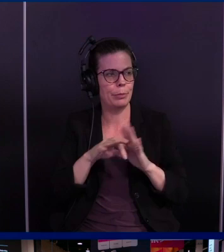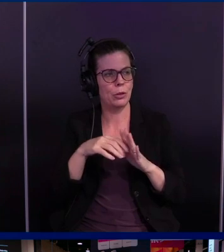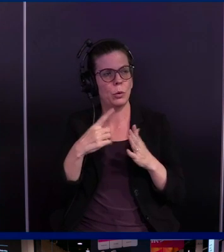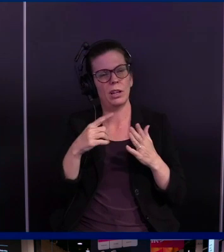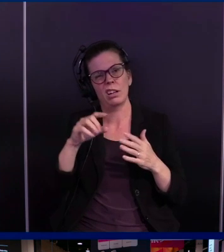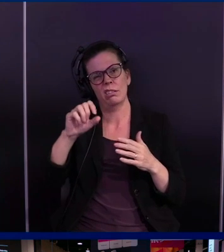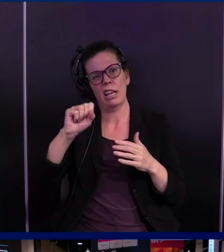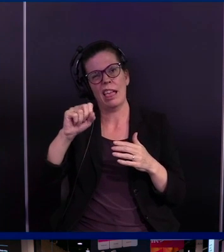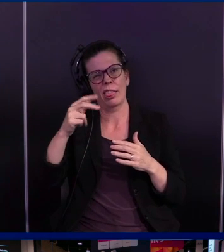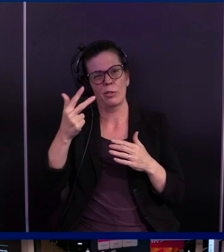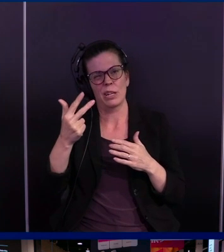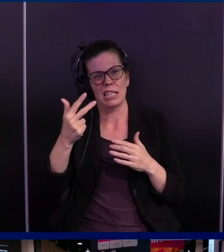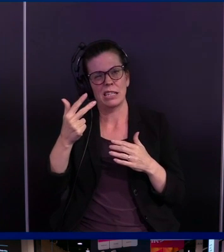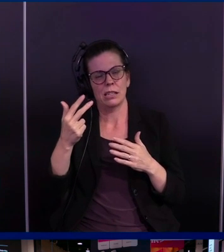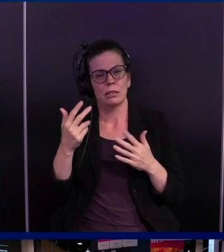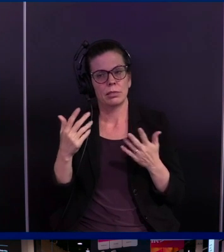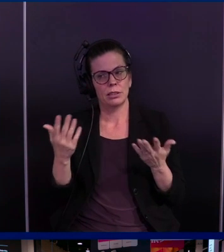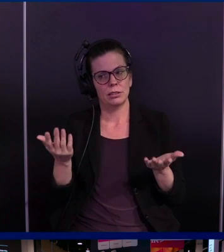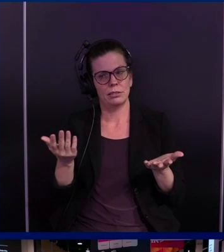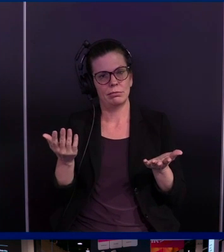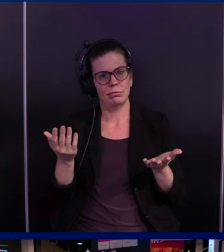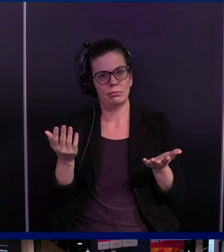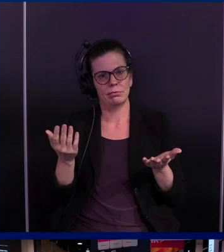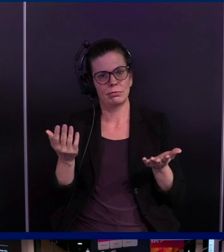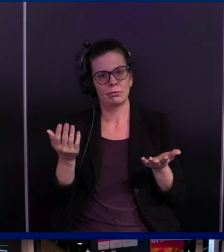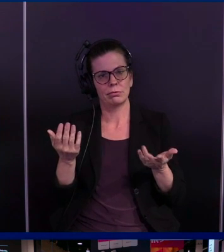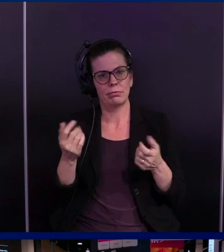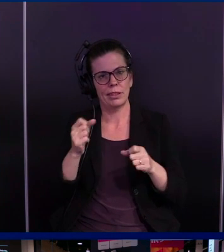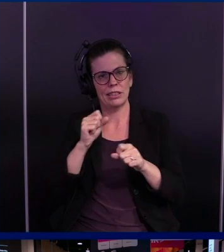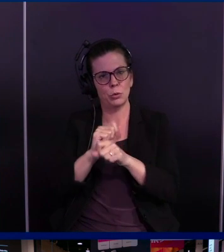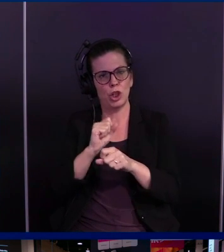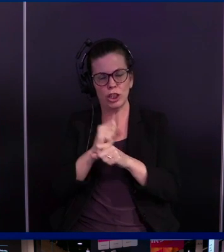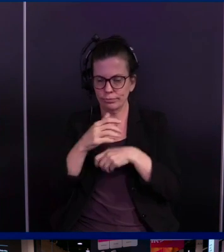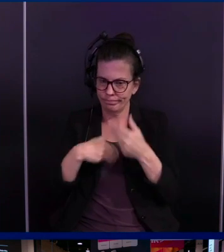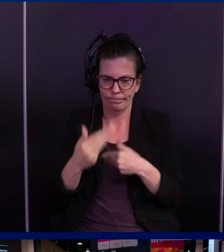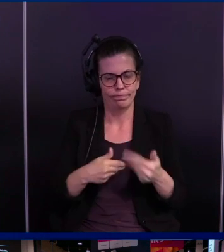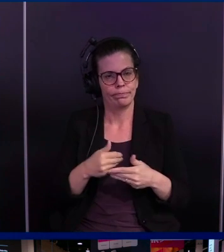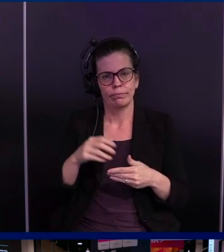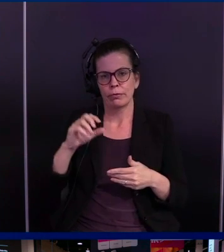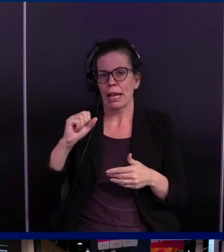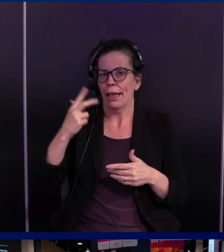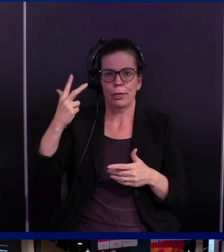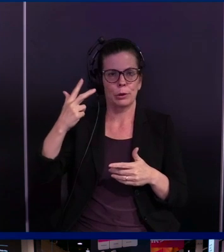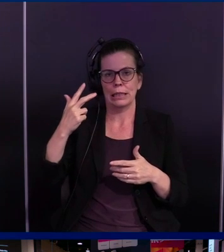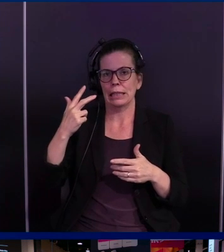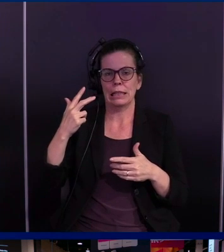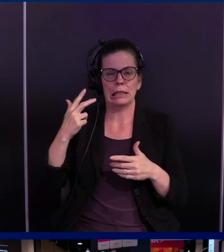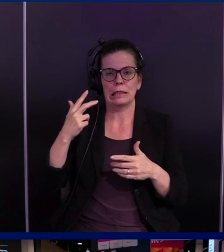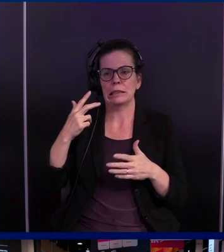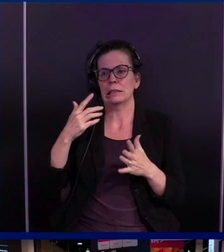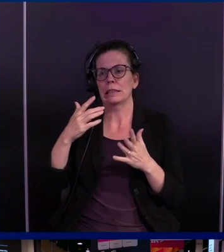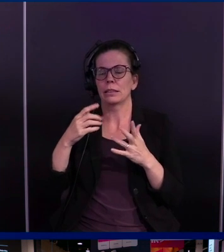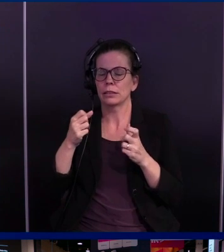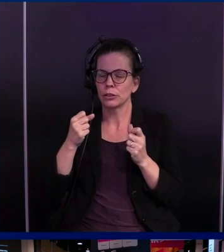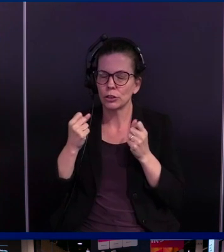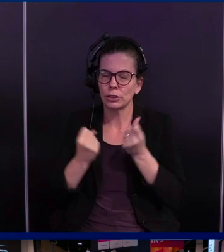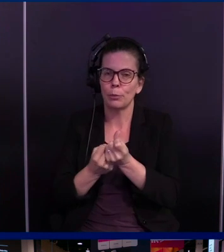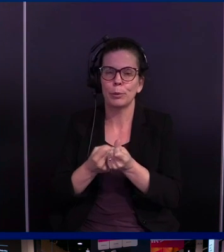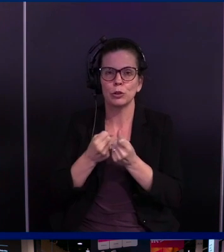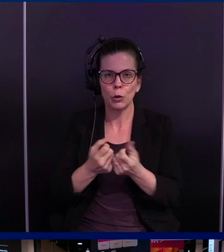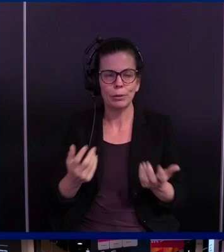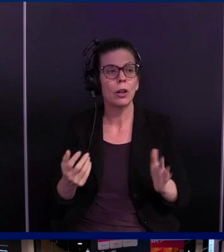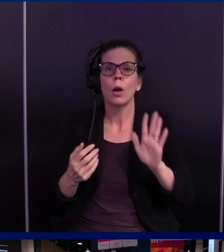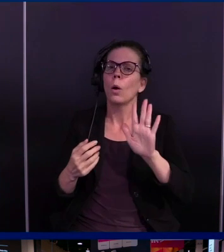probably S3 because it's just the workhorse, you know? Yeah. Like S3 underpins so much. Or, even